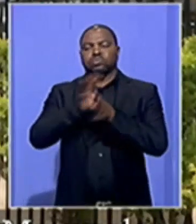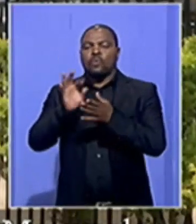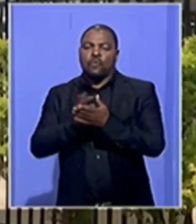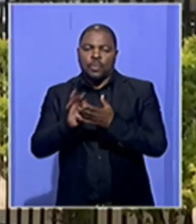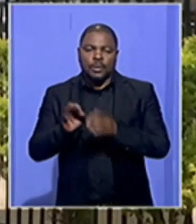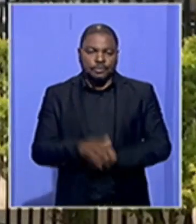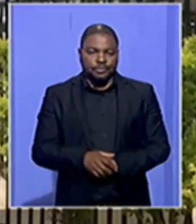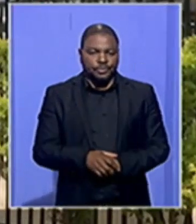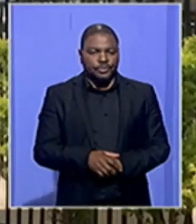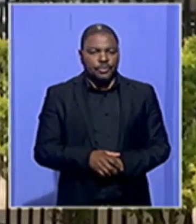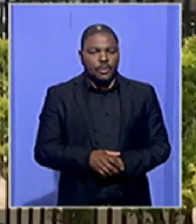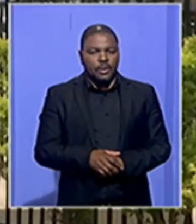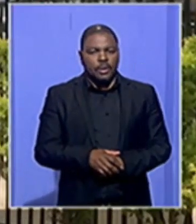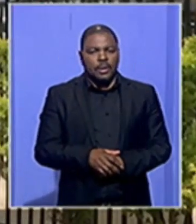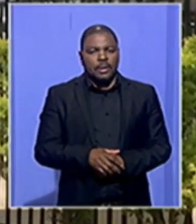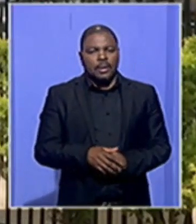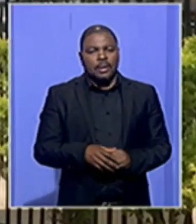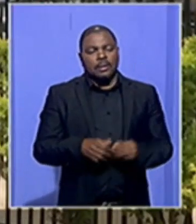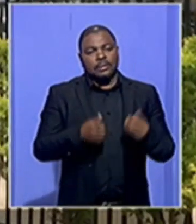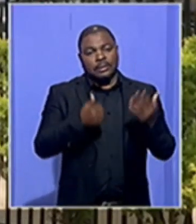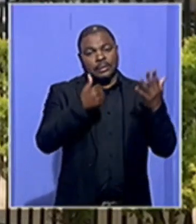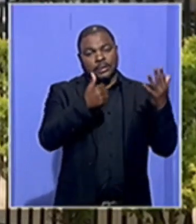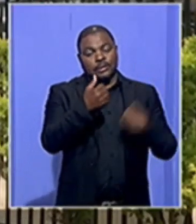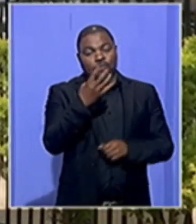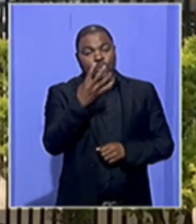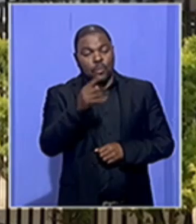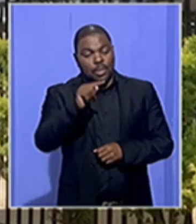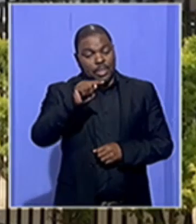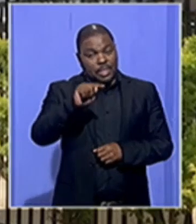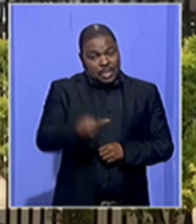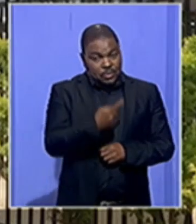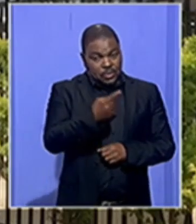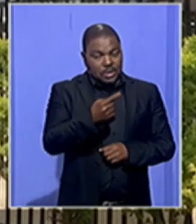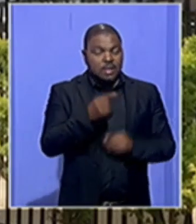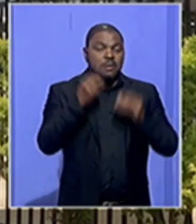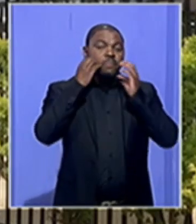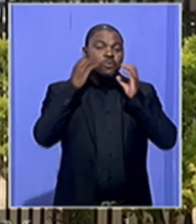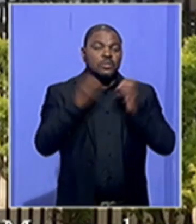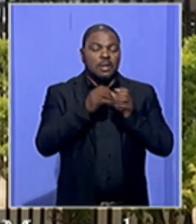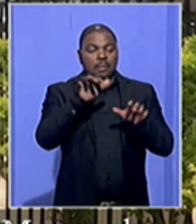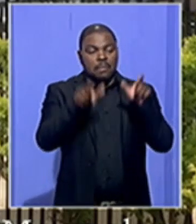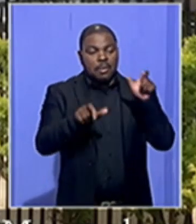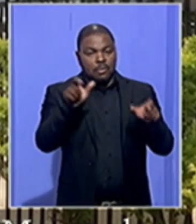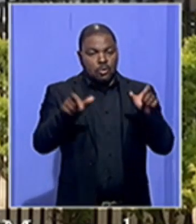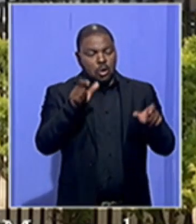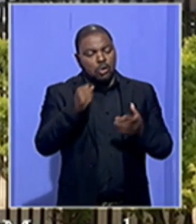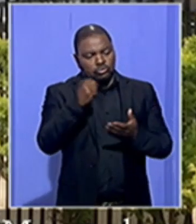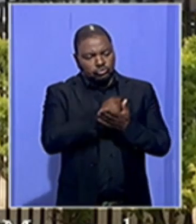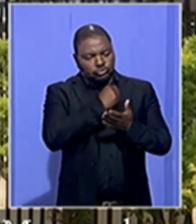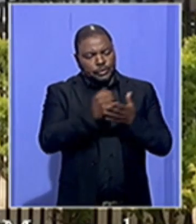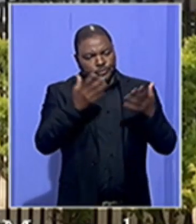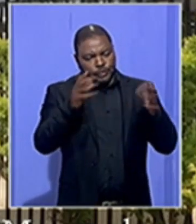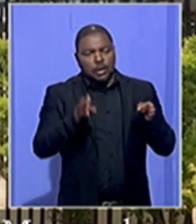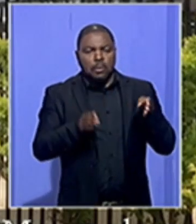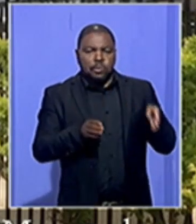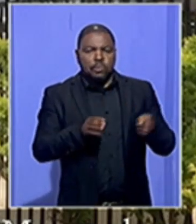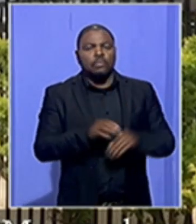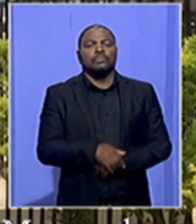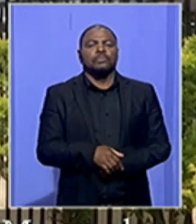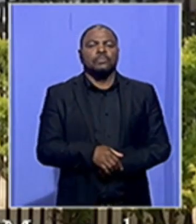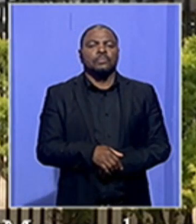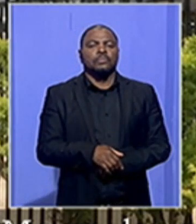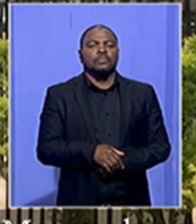around 64,000 Mozambicans during the registration process. We